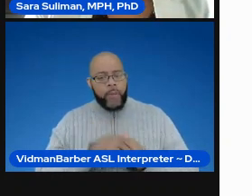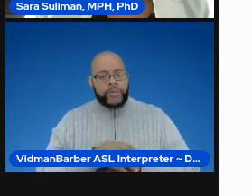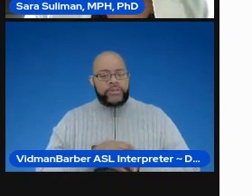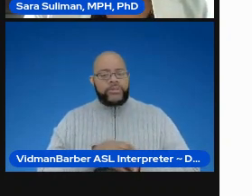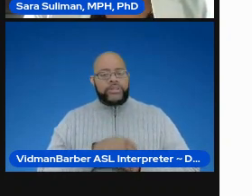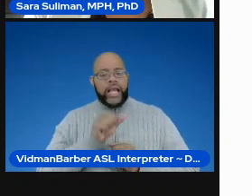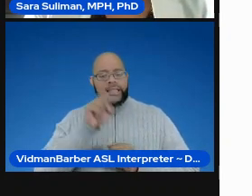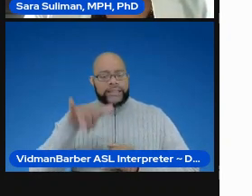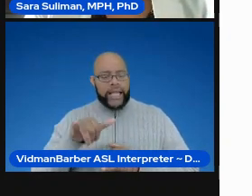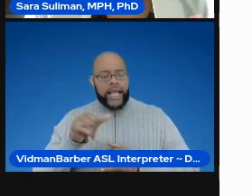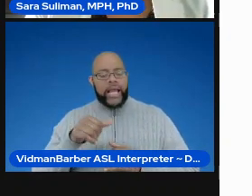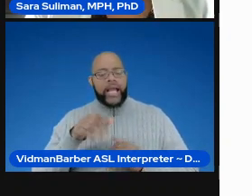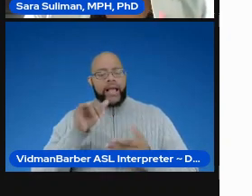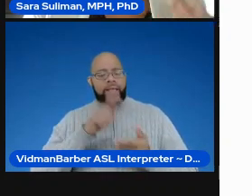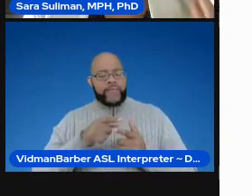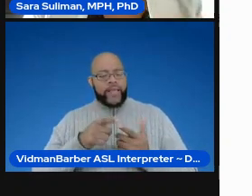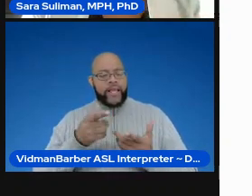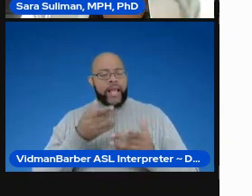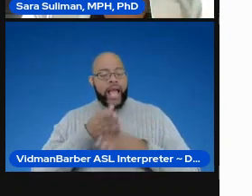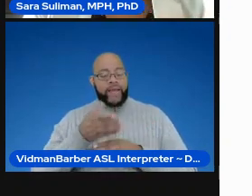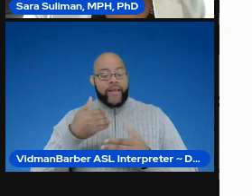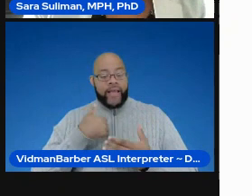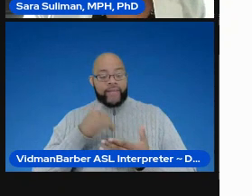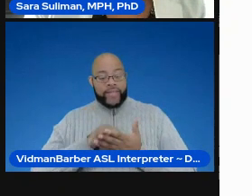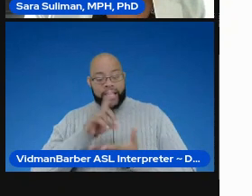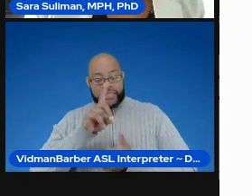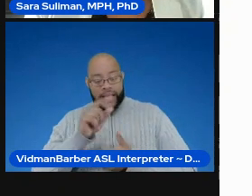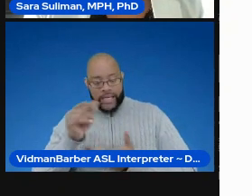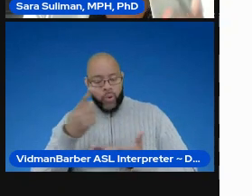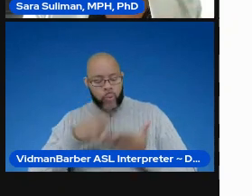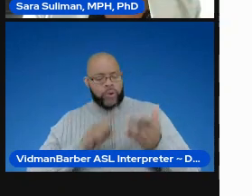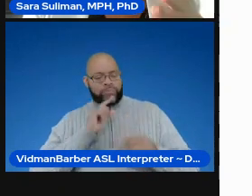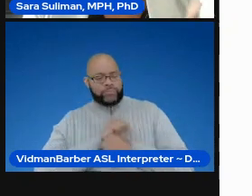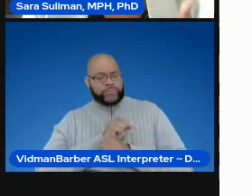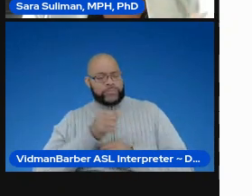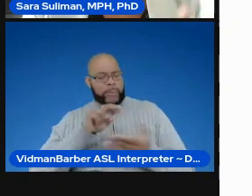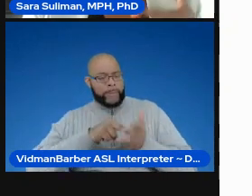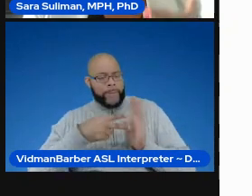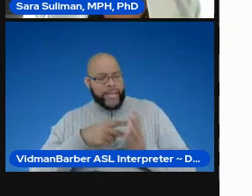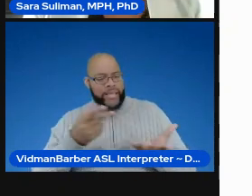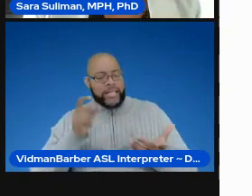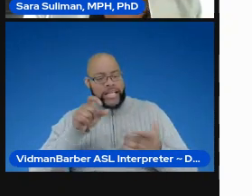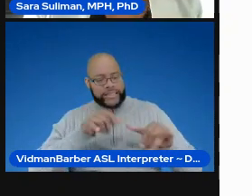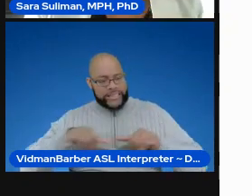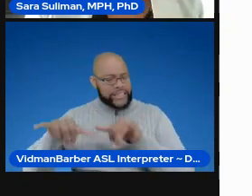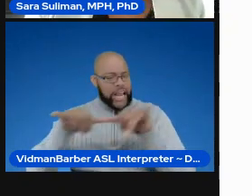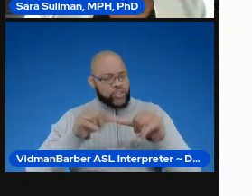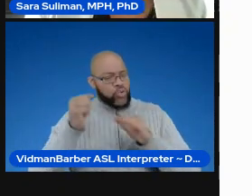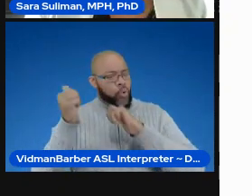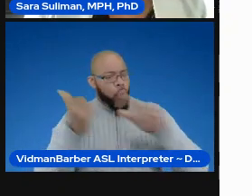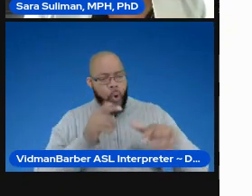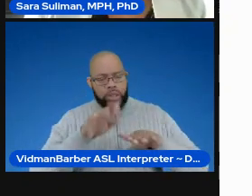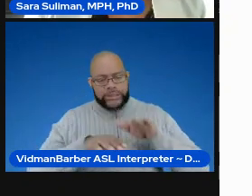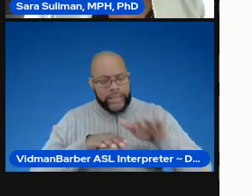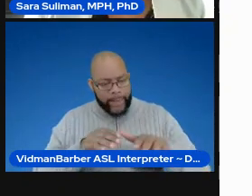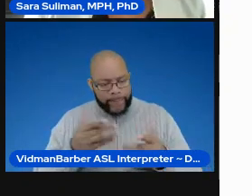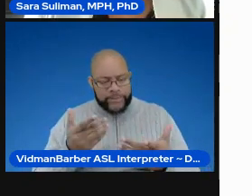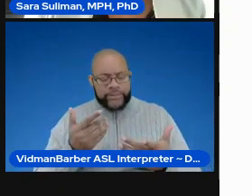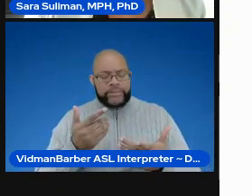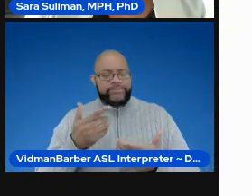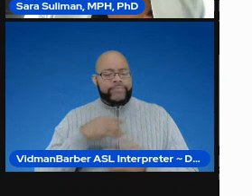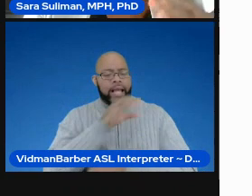then post-analytical is once you have the data, what does the data actually mean? And you need standards for all of these steps. You need